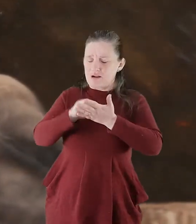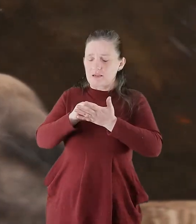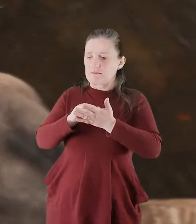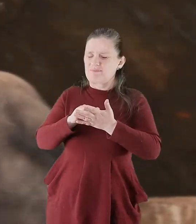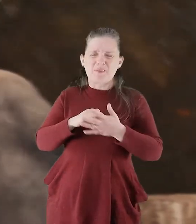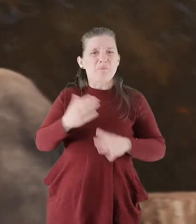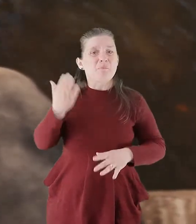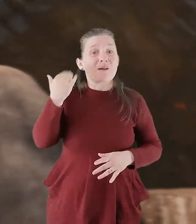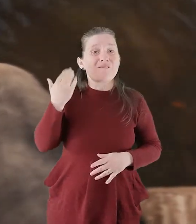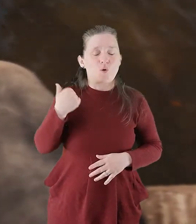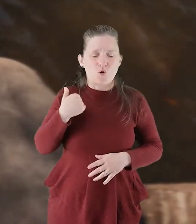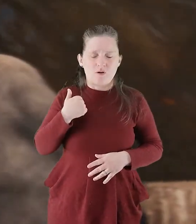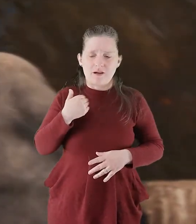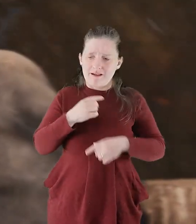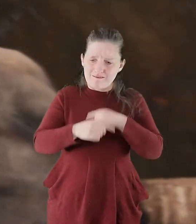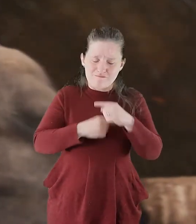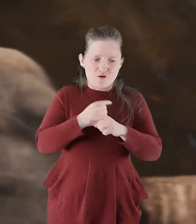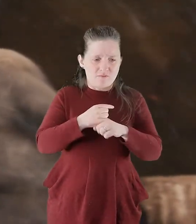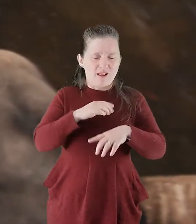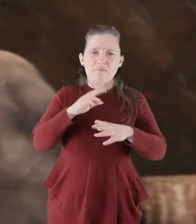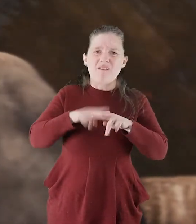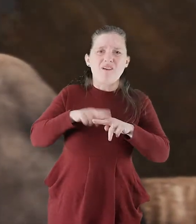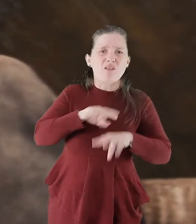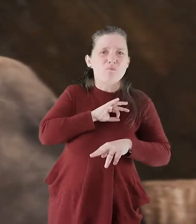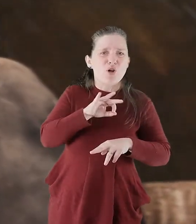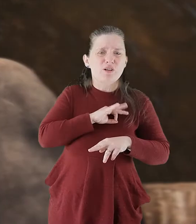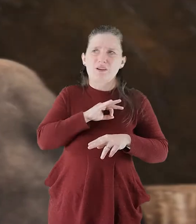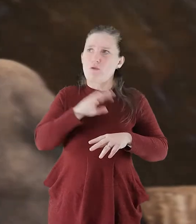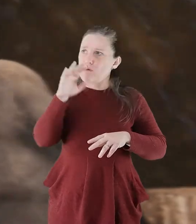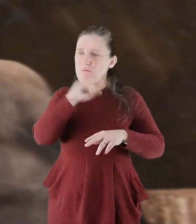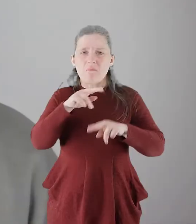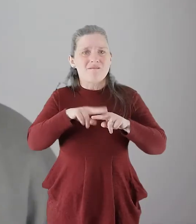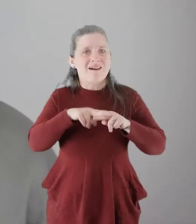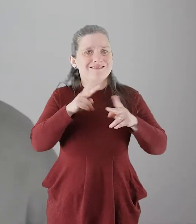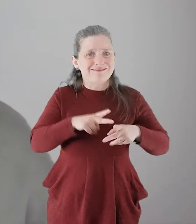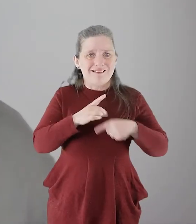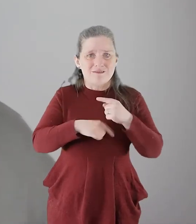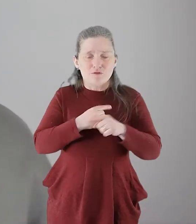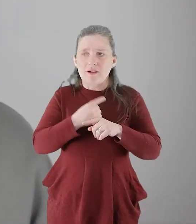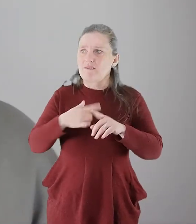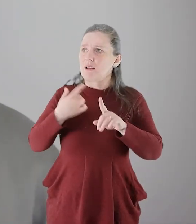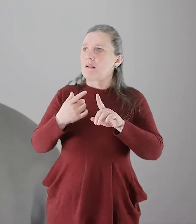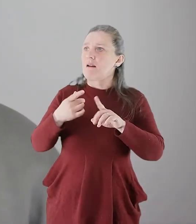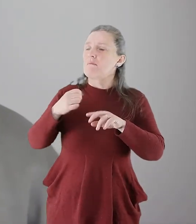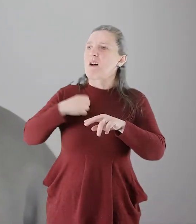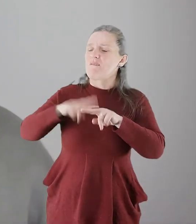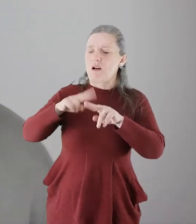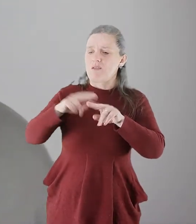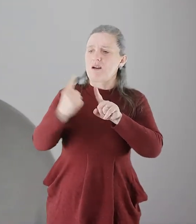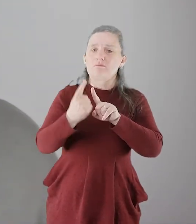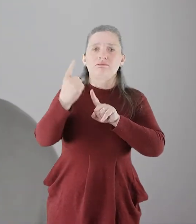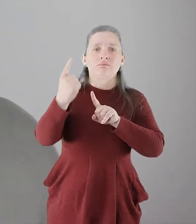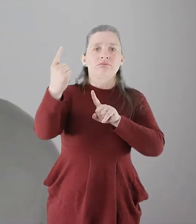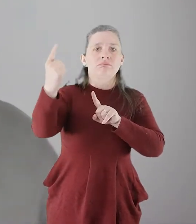every birthday that went by, and get really upset because it felt like my dad was getting further and further away. But then I thought about what I believe as a Christian, and I believe